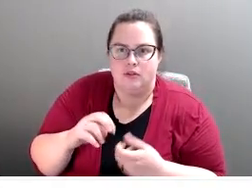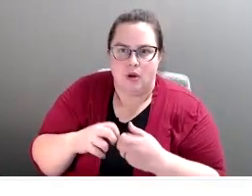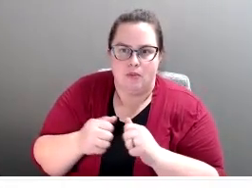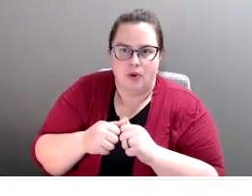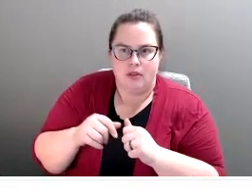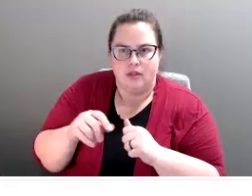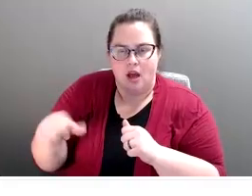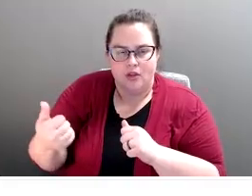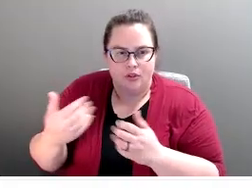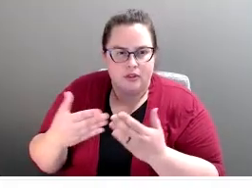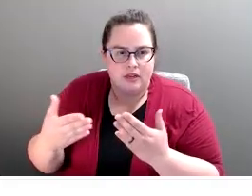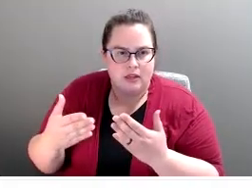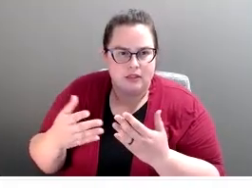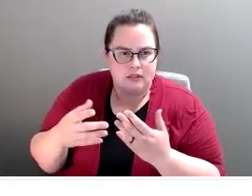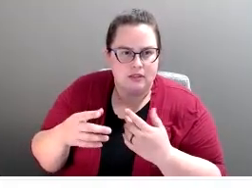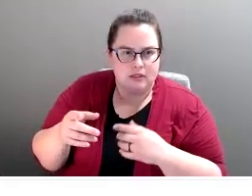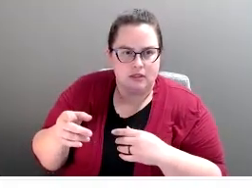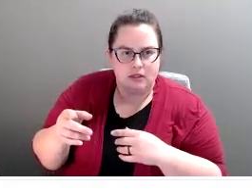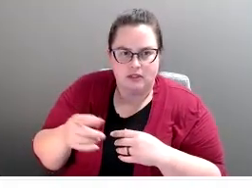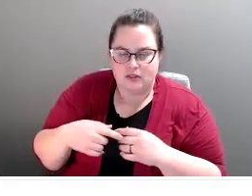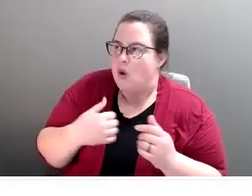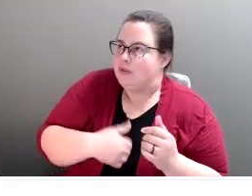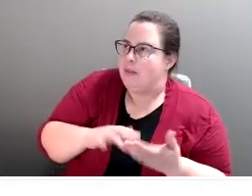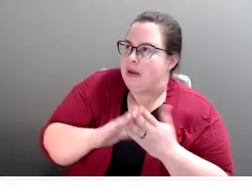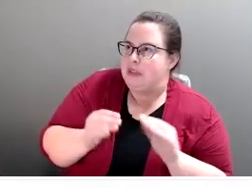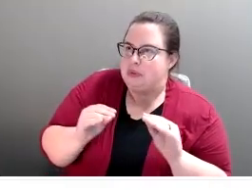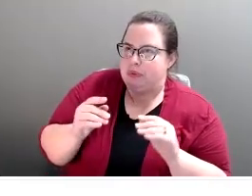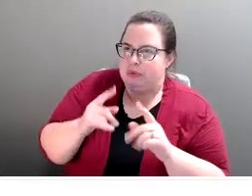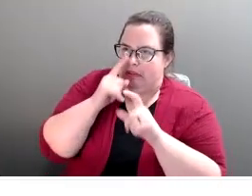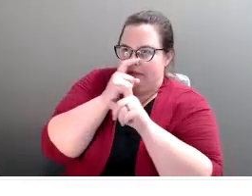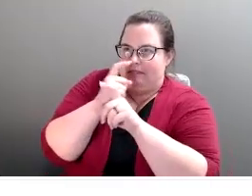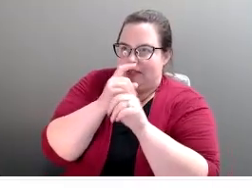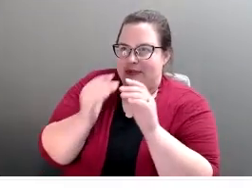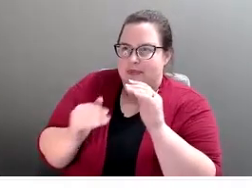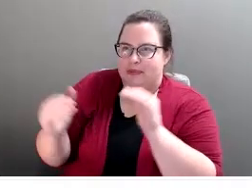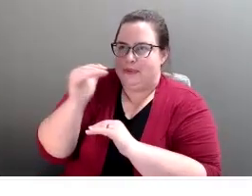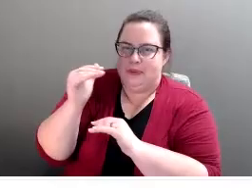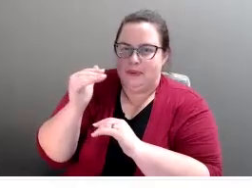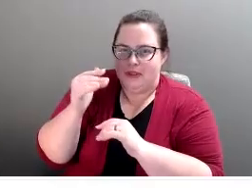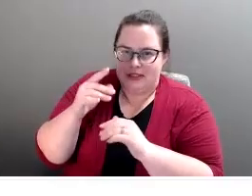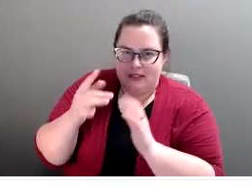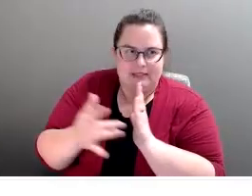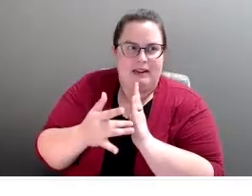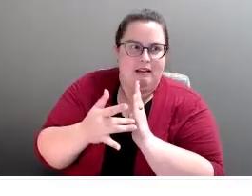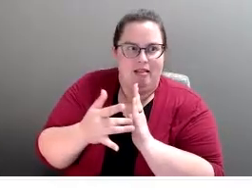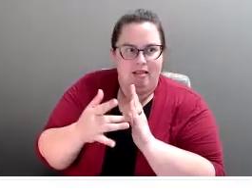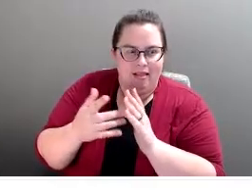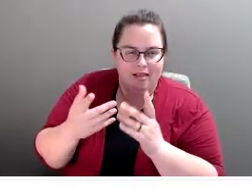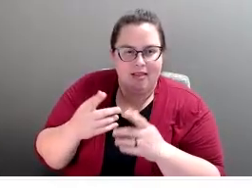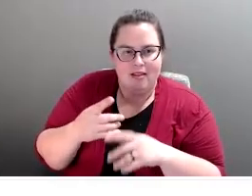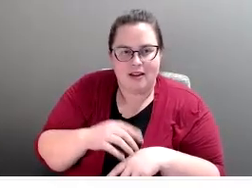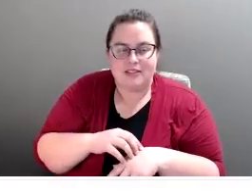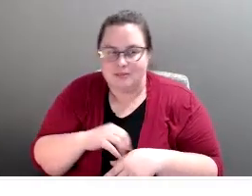there That's was a okay. lot of There's probably technical a things that couple went people into that would this get it. that Yeah, it's okay. That's okay. and there was the documentation was a little yeah, it was a little interesting